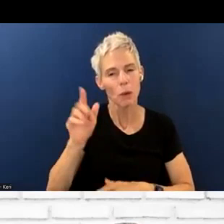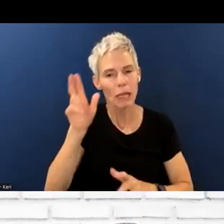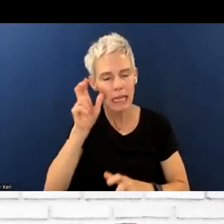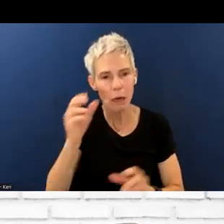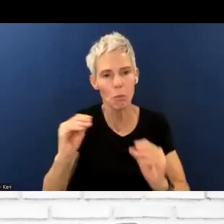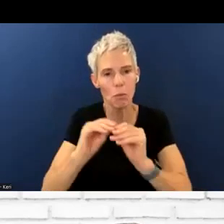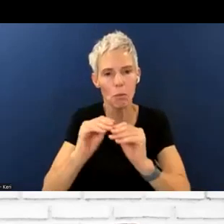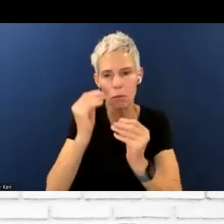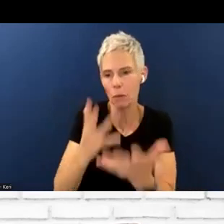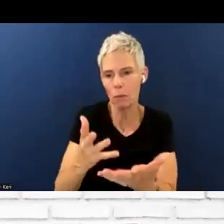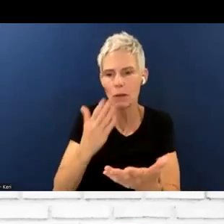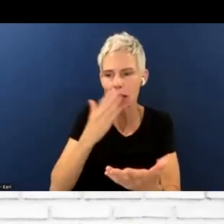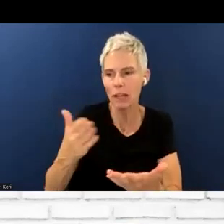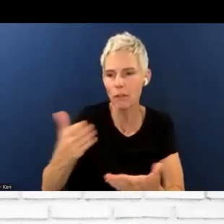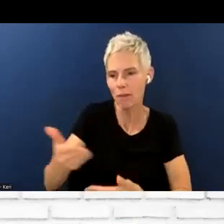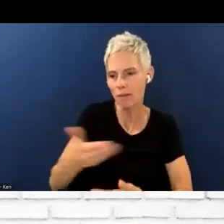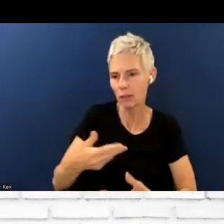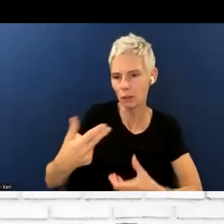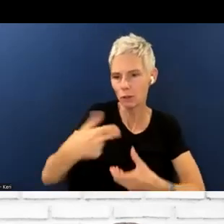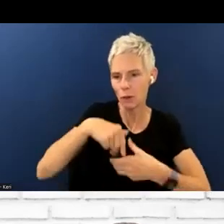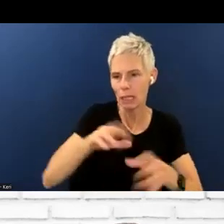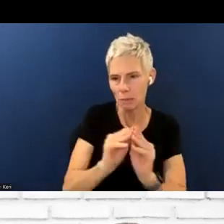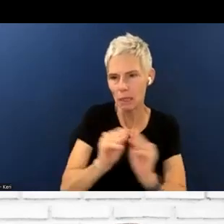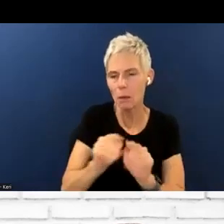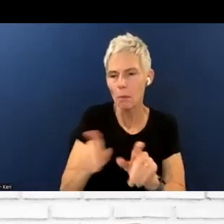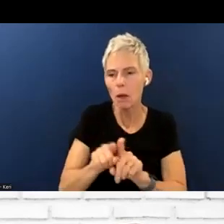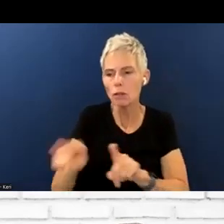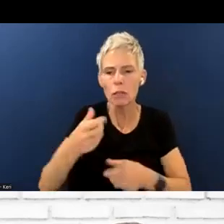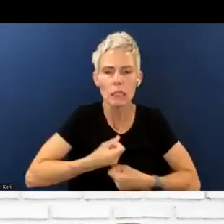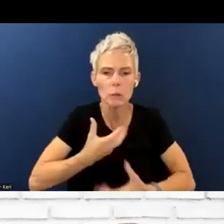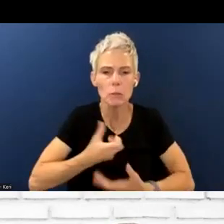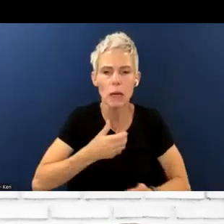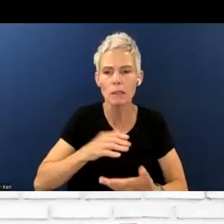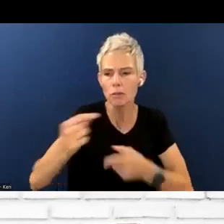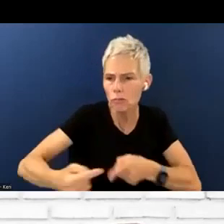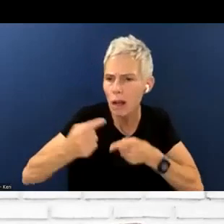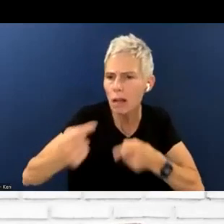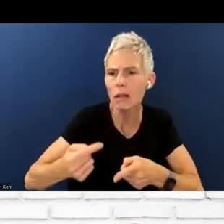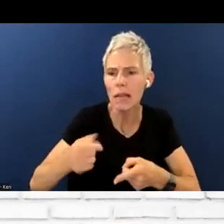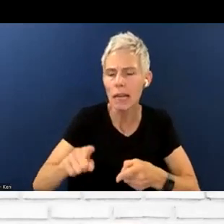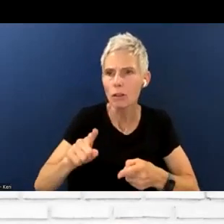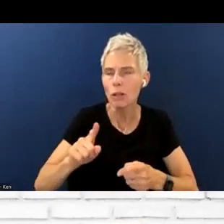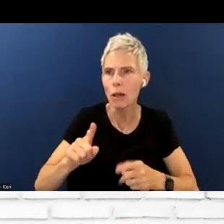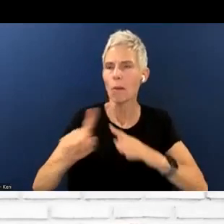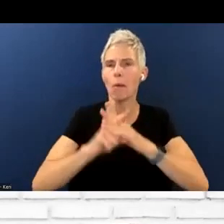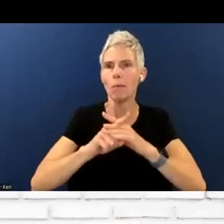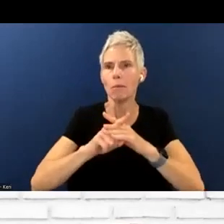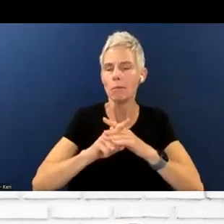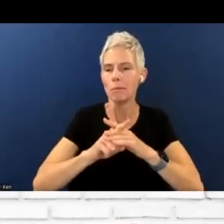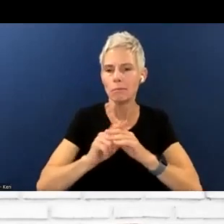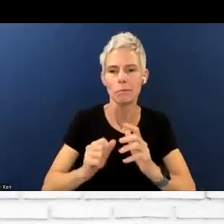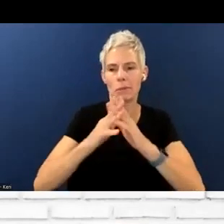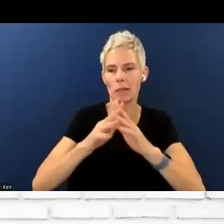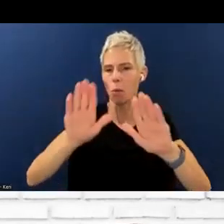on, but also just to have her express about some of the struggles and how she's come up with this wonderful way to address it. I